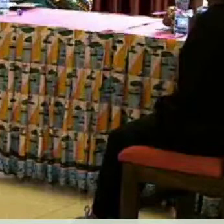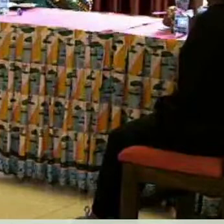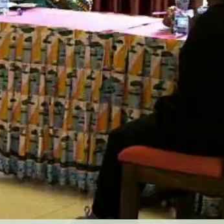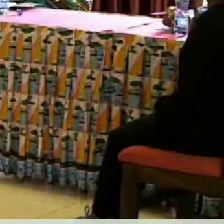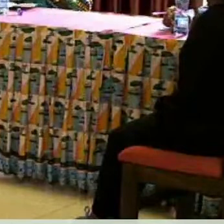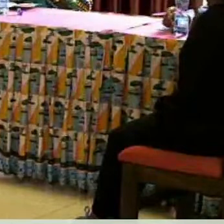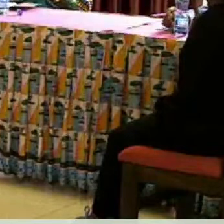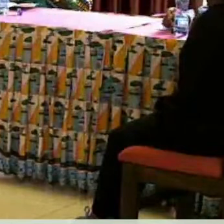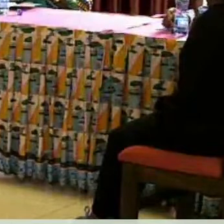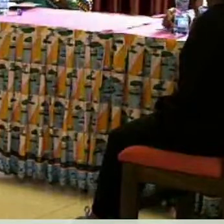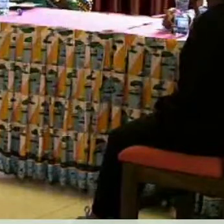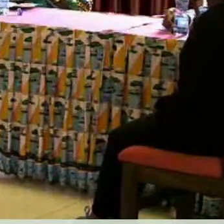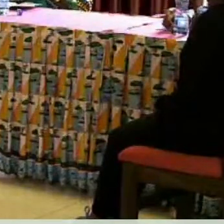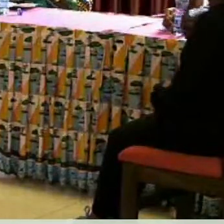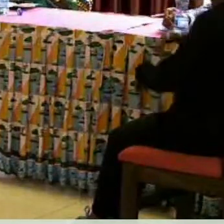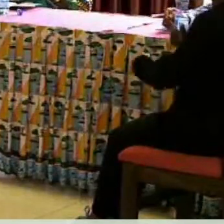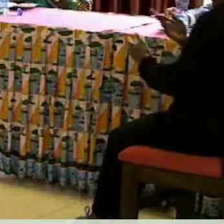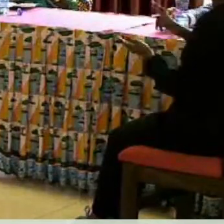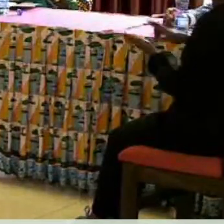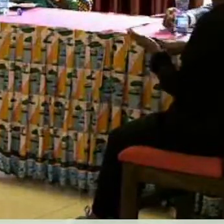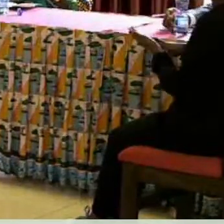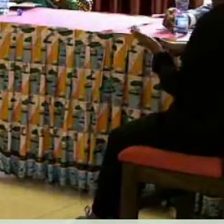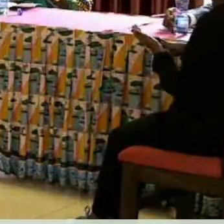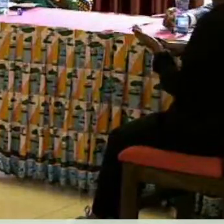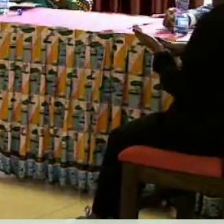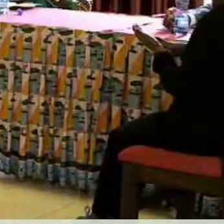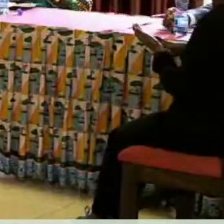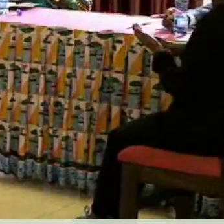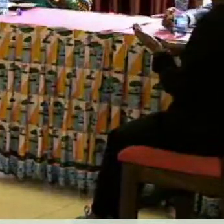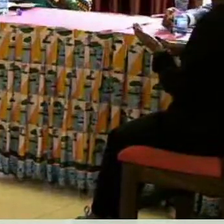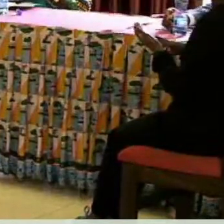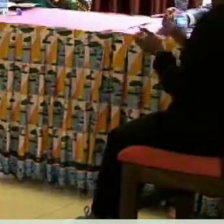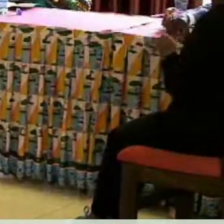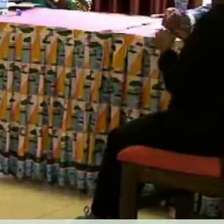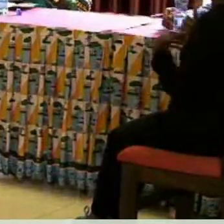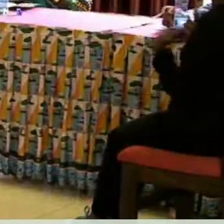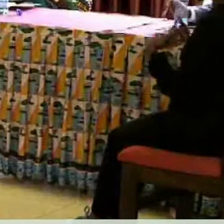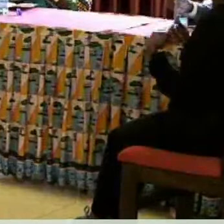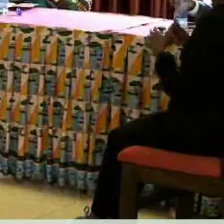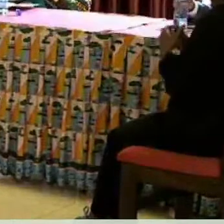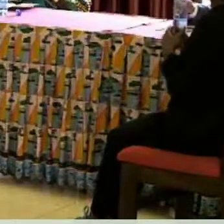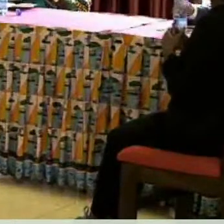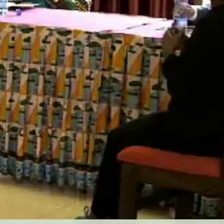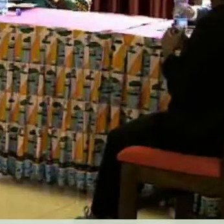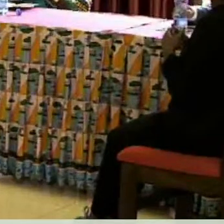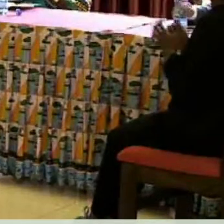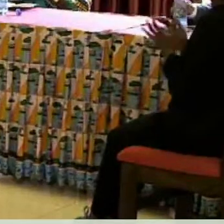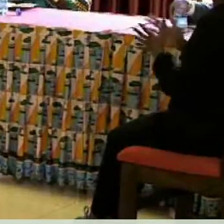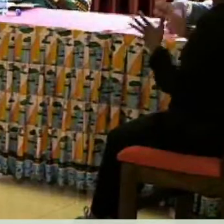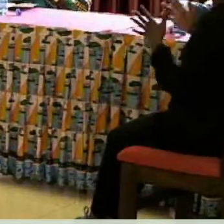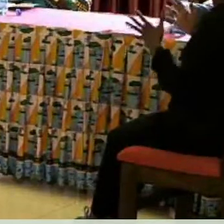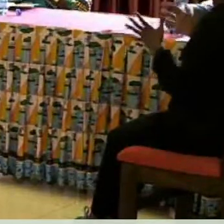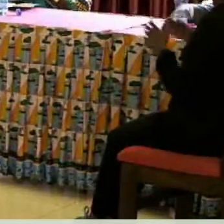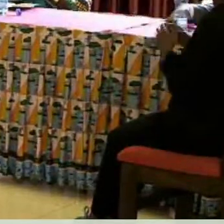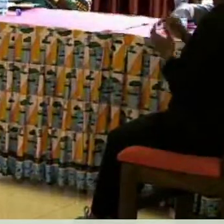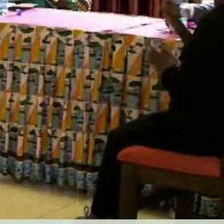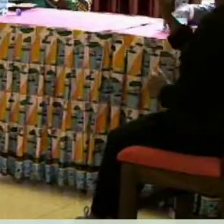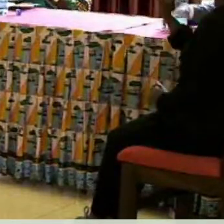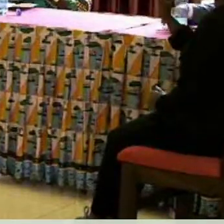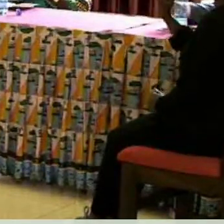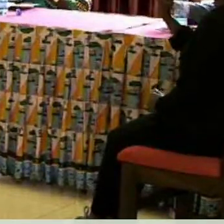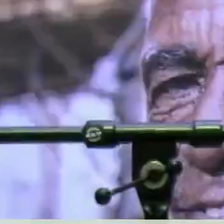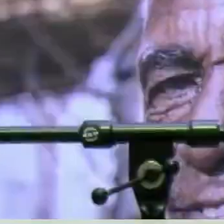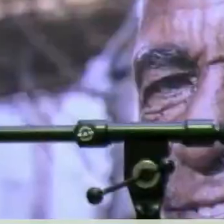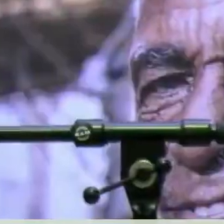Because the chief registrar has a function to attend, and it was really a huge sacrifice for her to